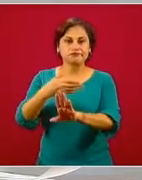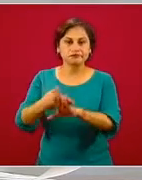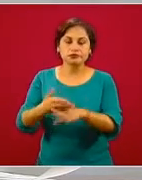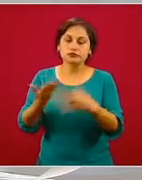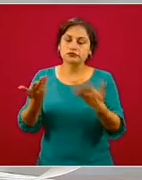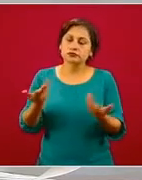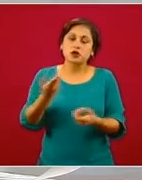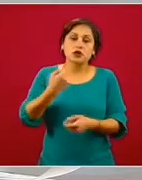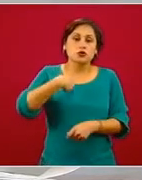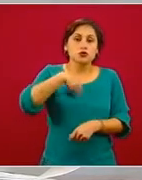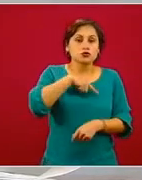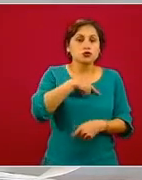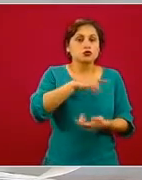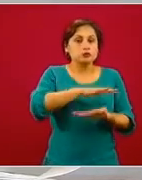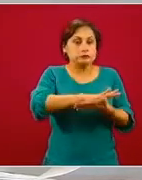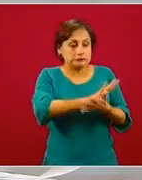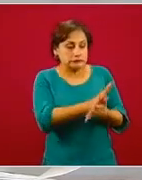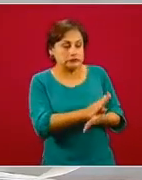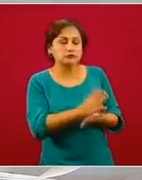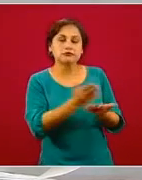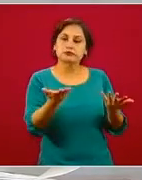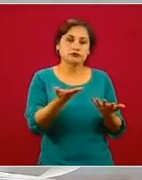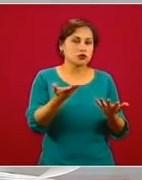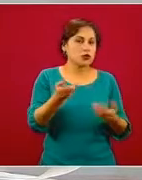discriminatory attacks,